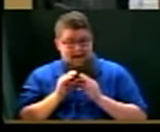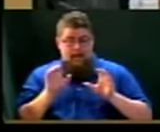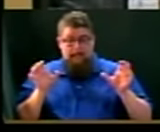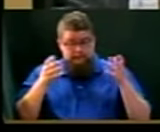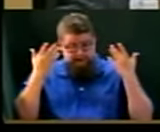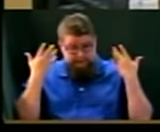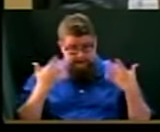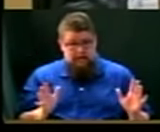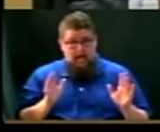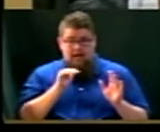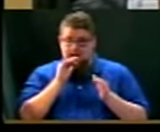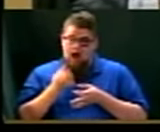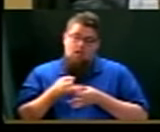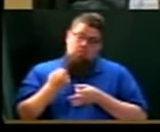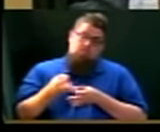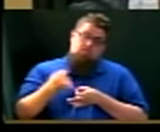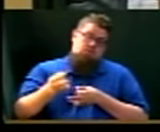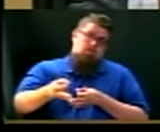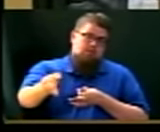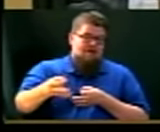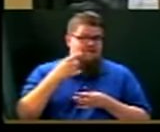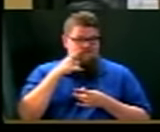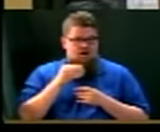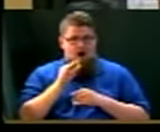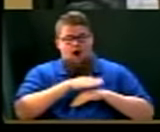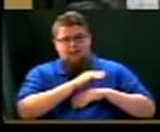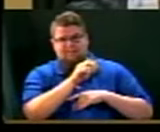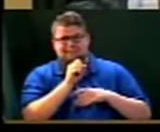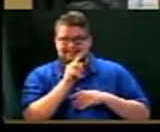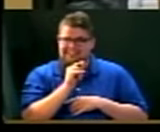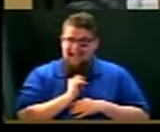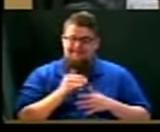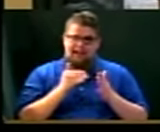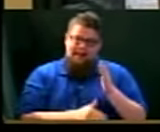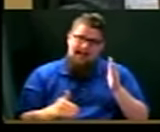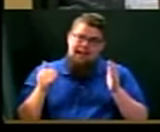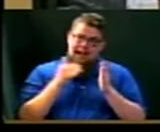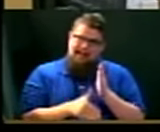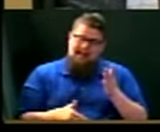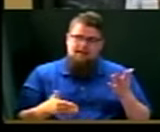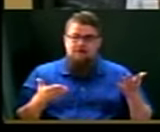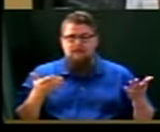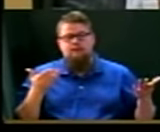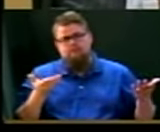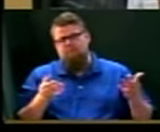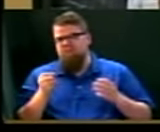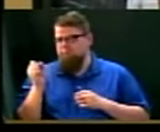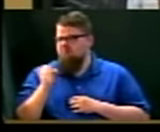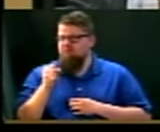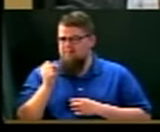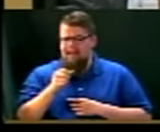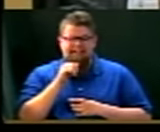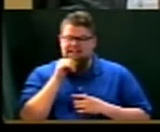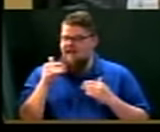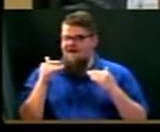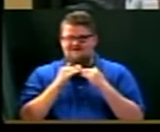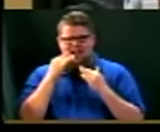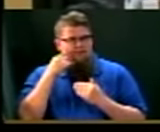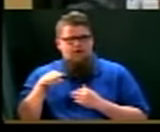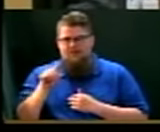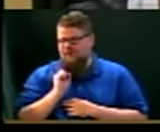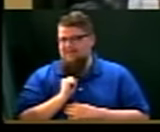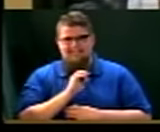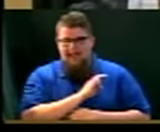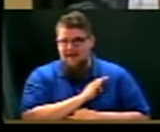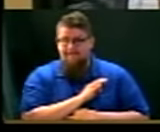not keep putting it back on our staff over and over again? This is not fair to them, and it's